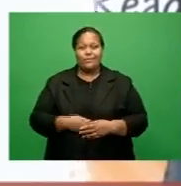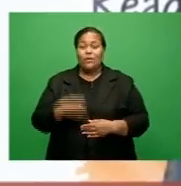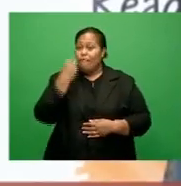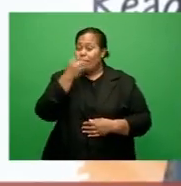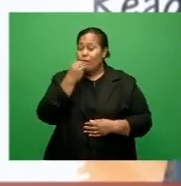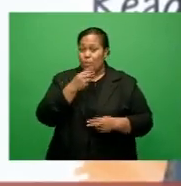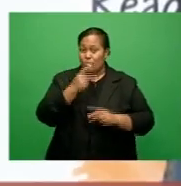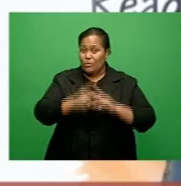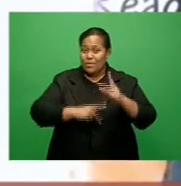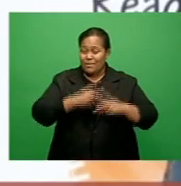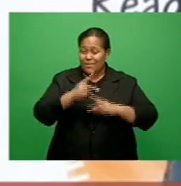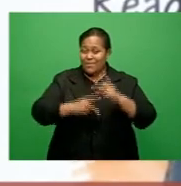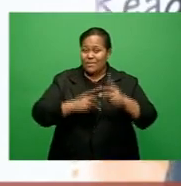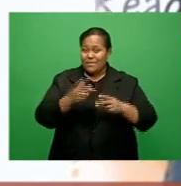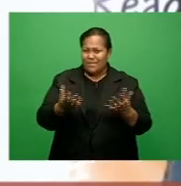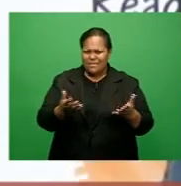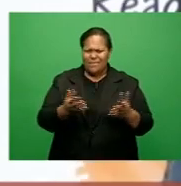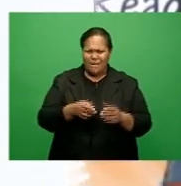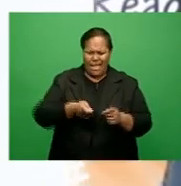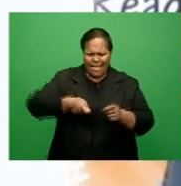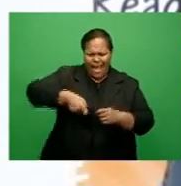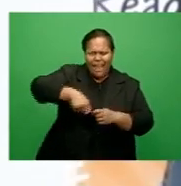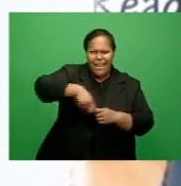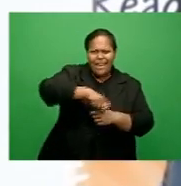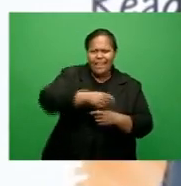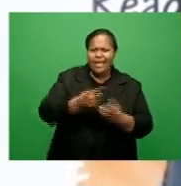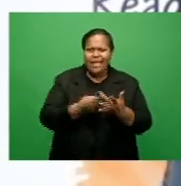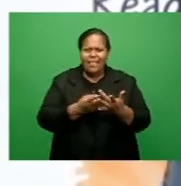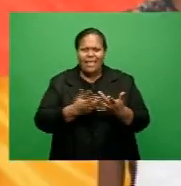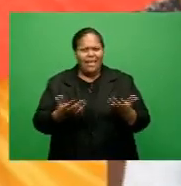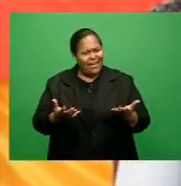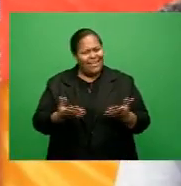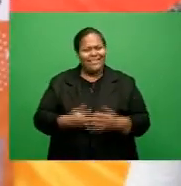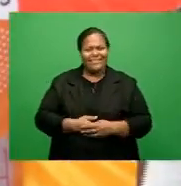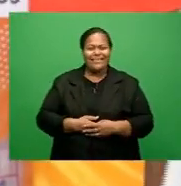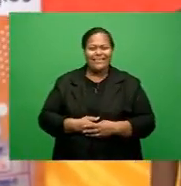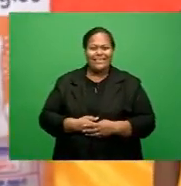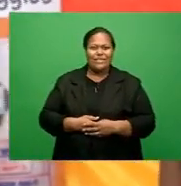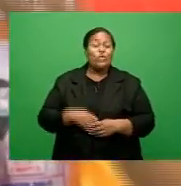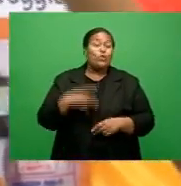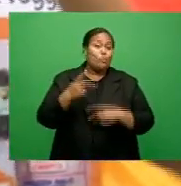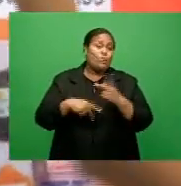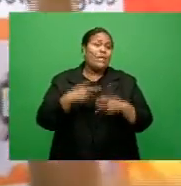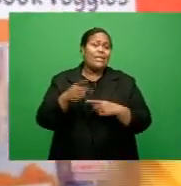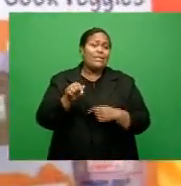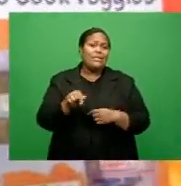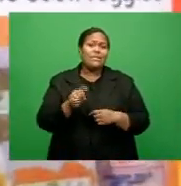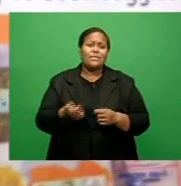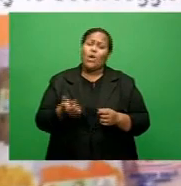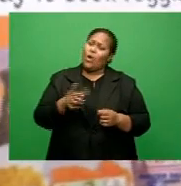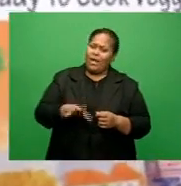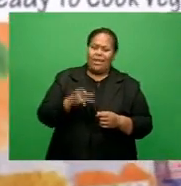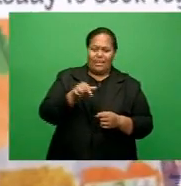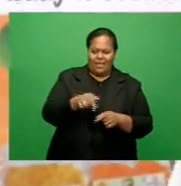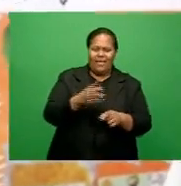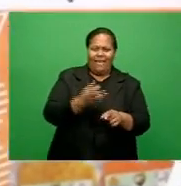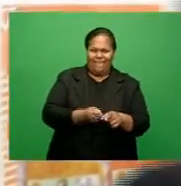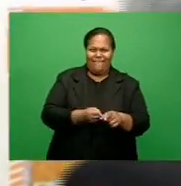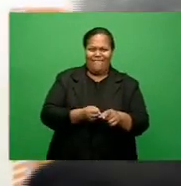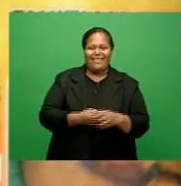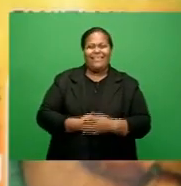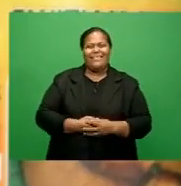of different, I suppose, processes itself, has gone through a periods itself in terms